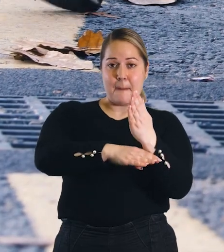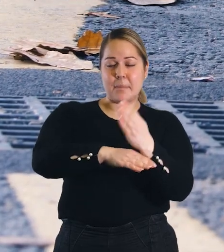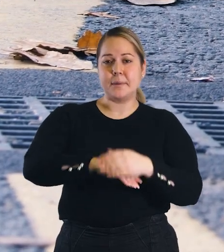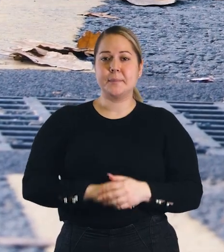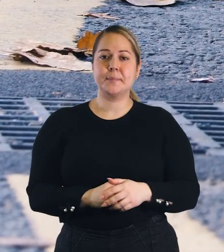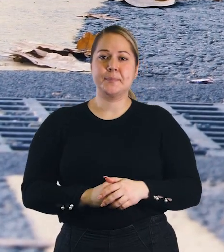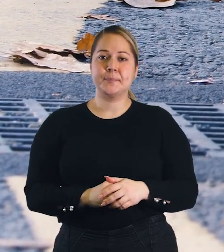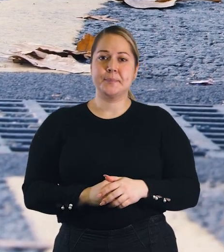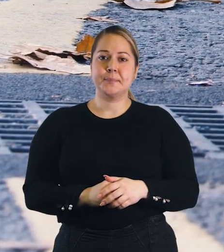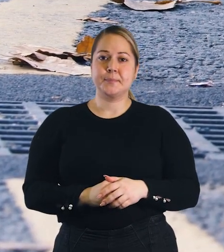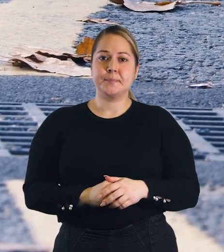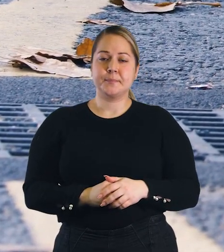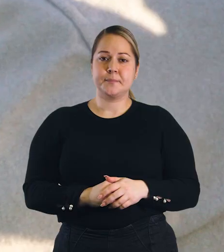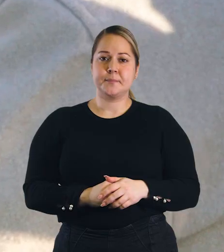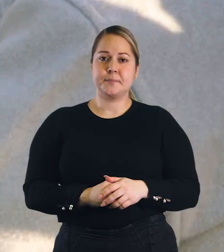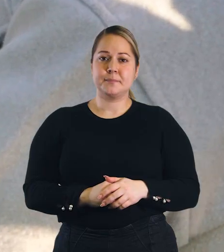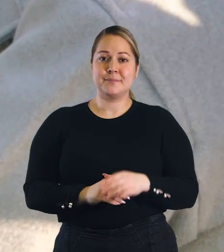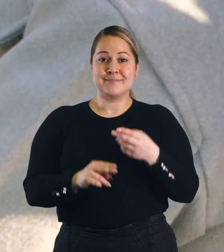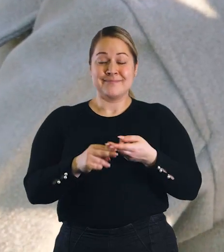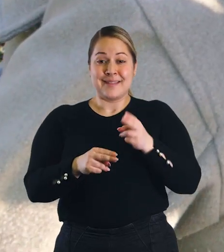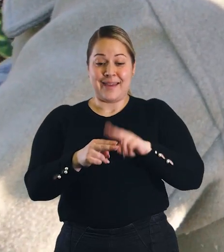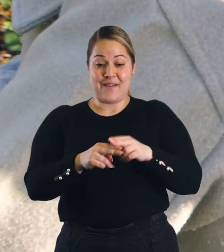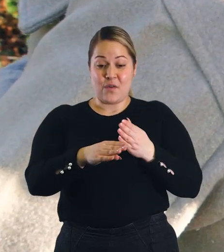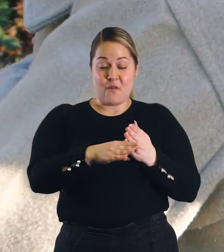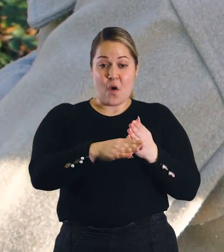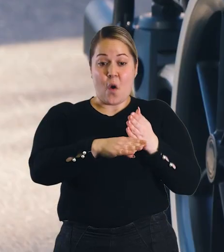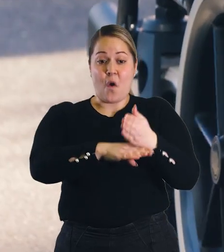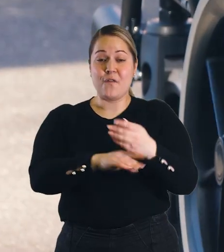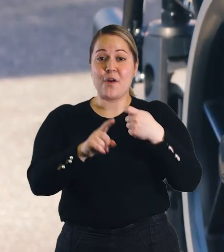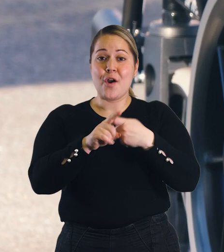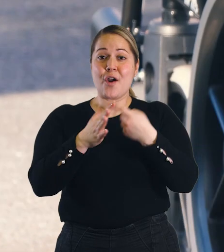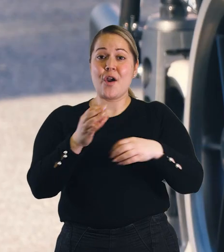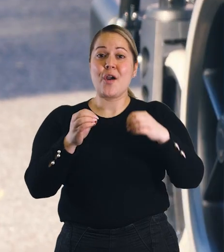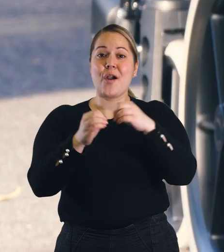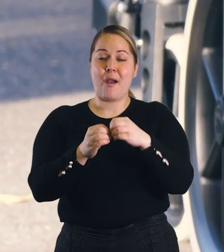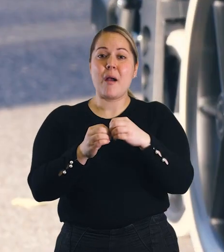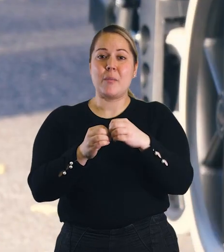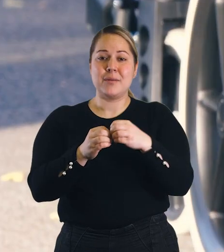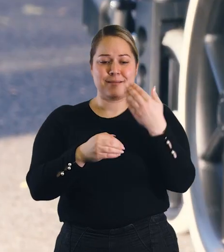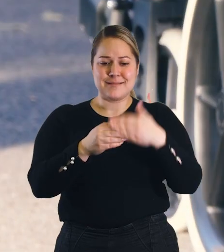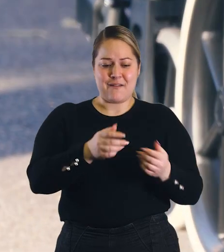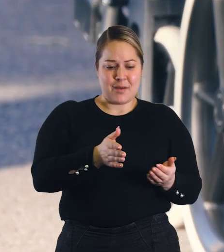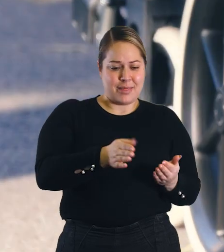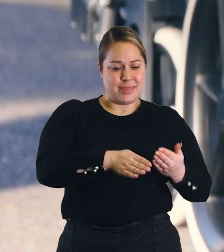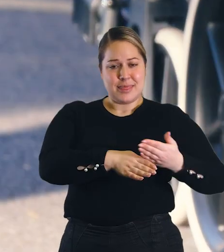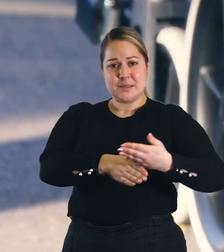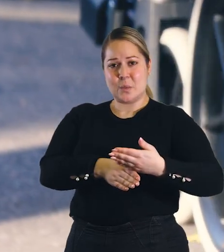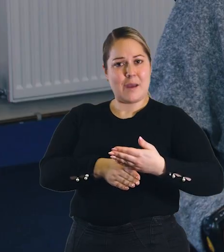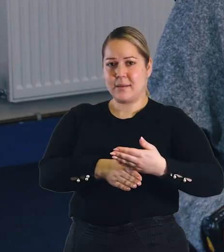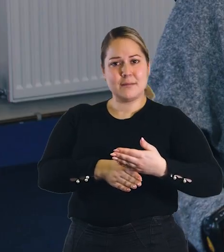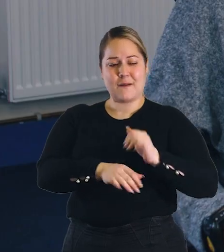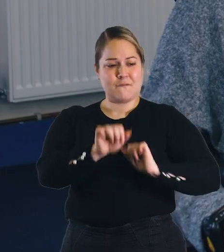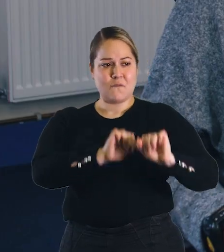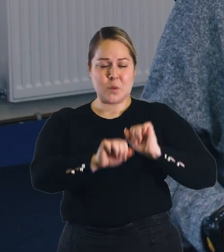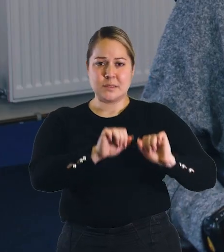that pavement. But if you have to go over a curb, never approach at an angle,